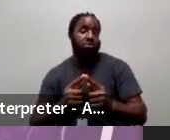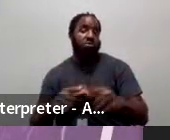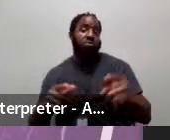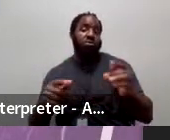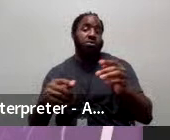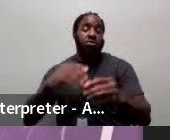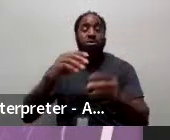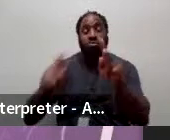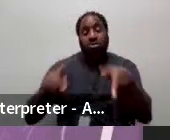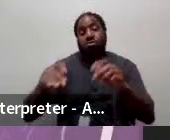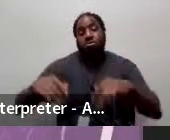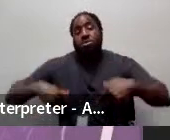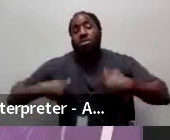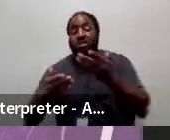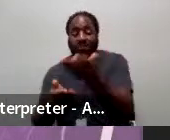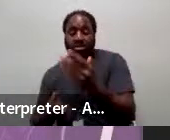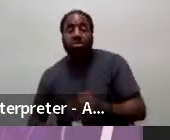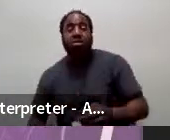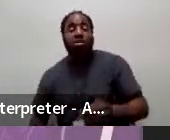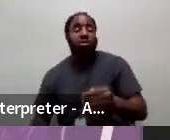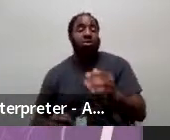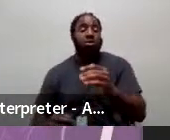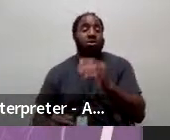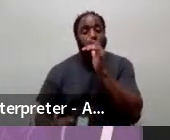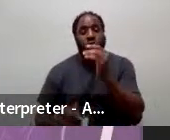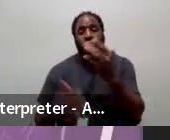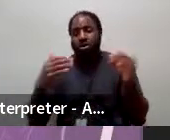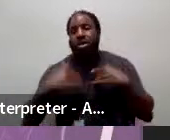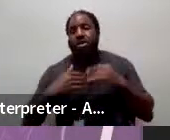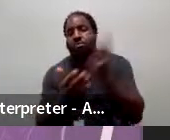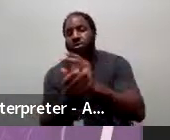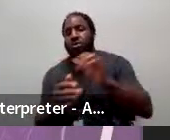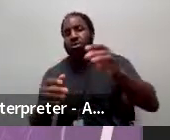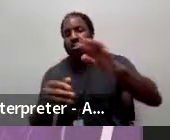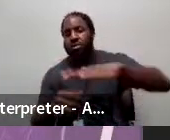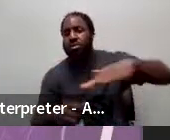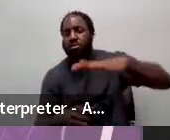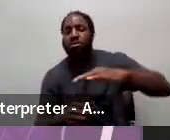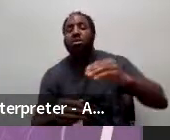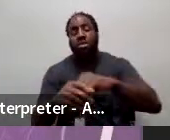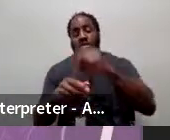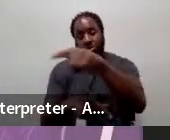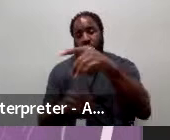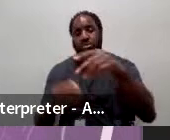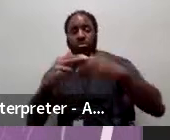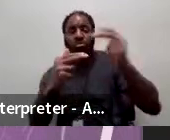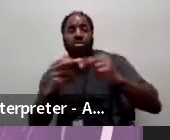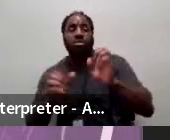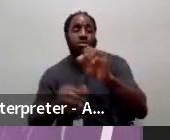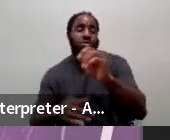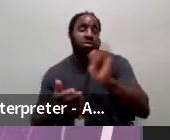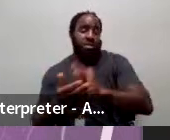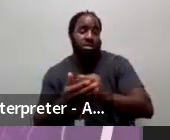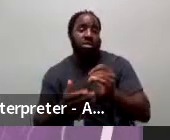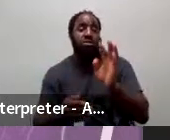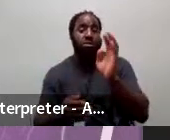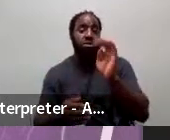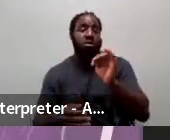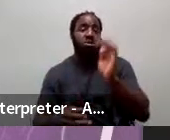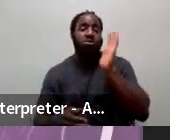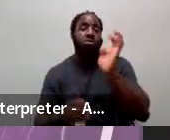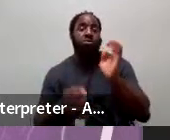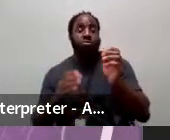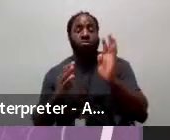residents, Parkchester residents, who have a parking spot in those buildings. So that would have to be a part of any